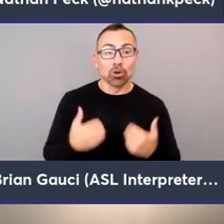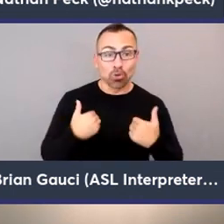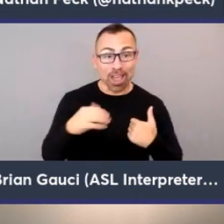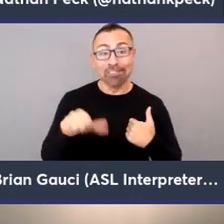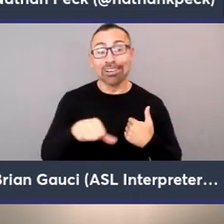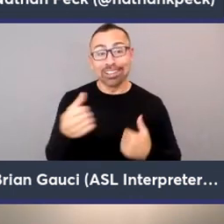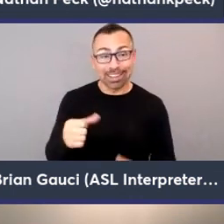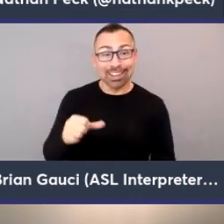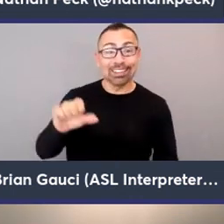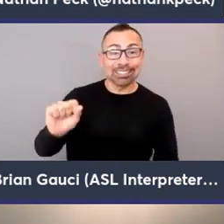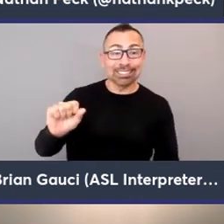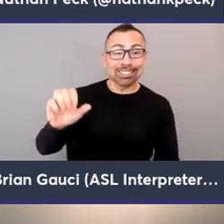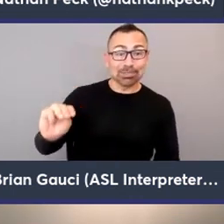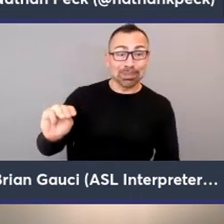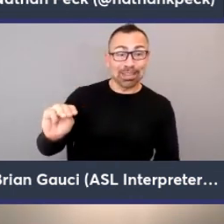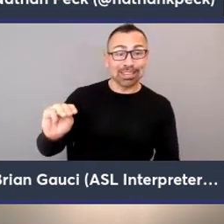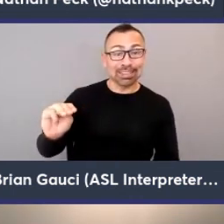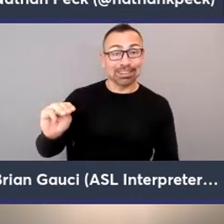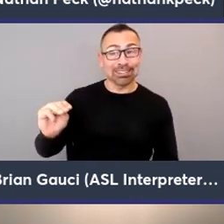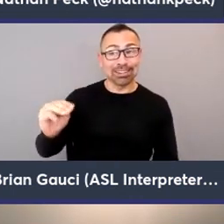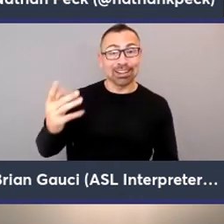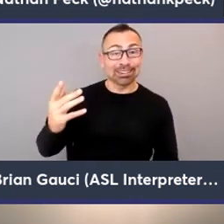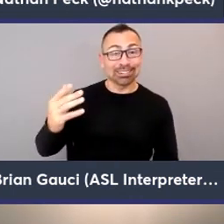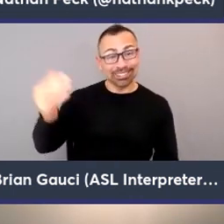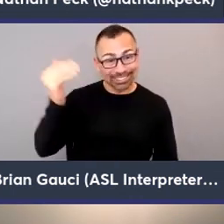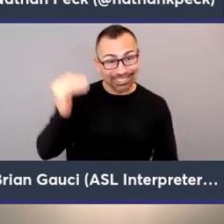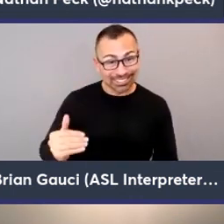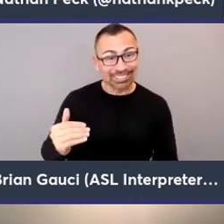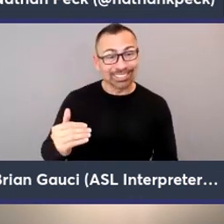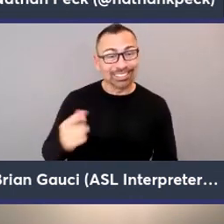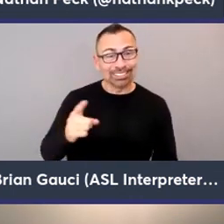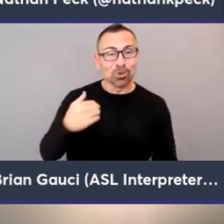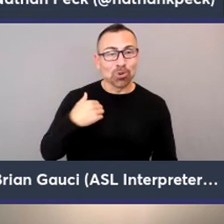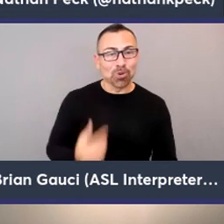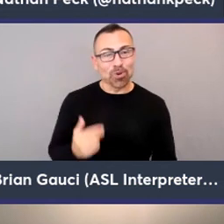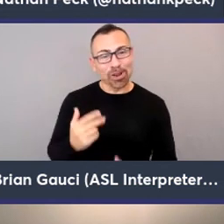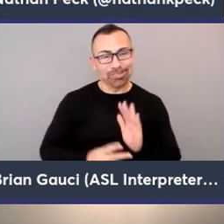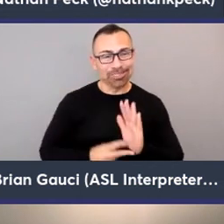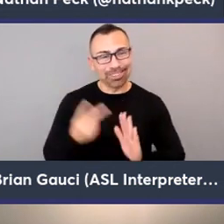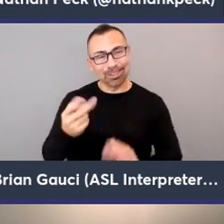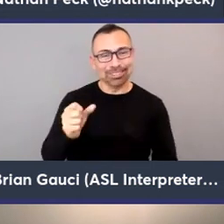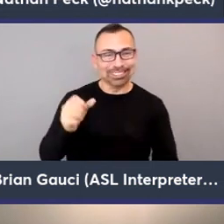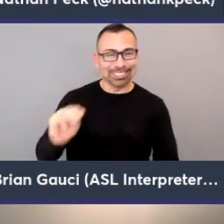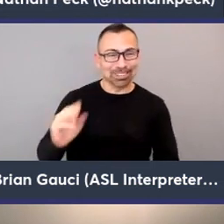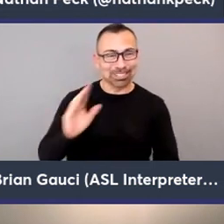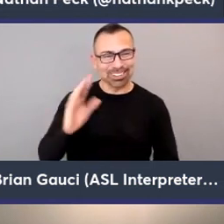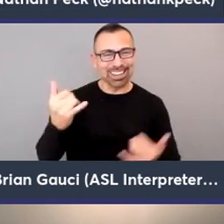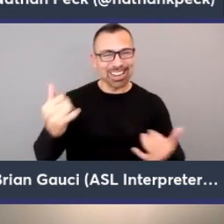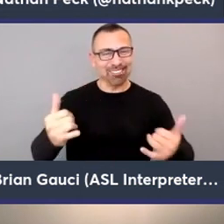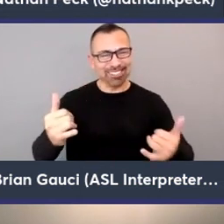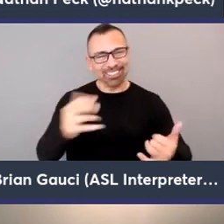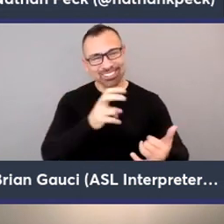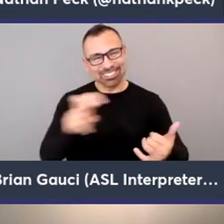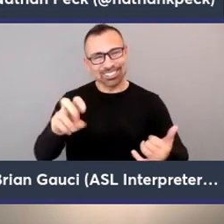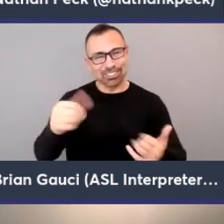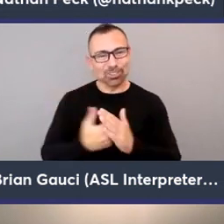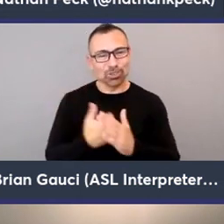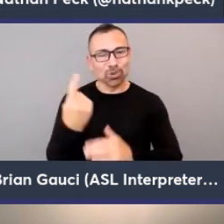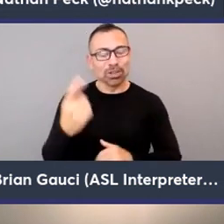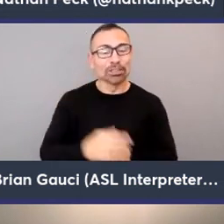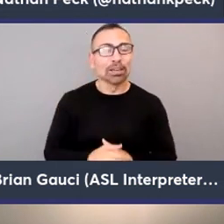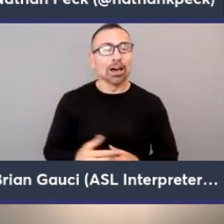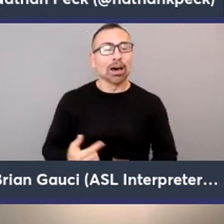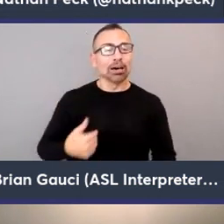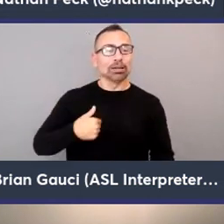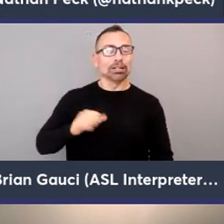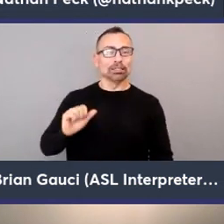SageMaker segment coming up back to back, so Double we're gonna have SageMaker to transition special. over to that one. Yeah, before we drop off, Nathan